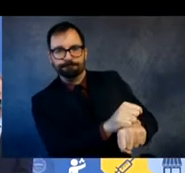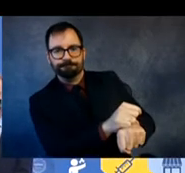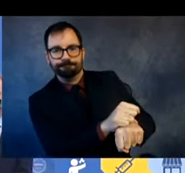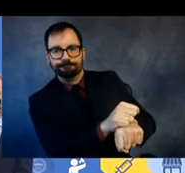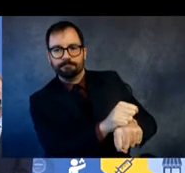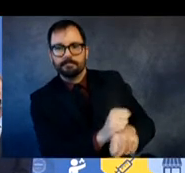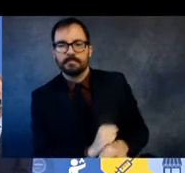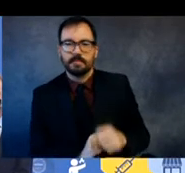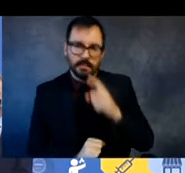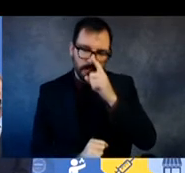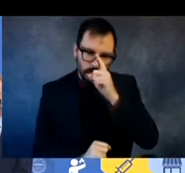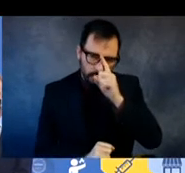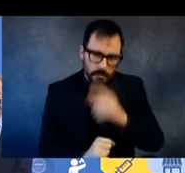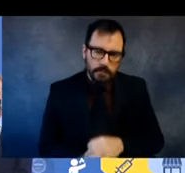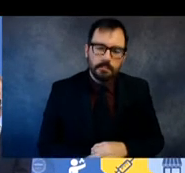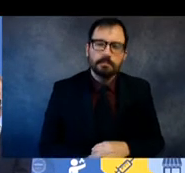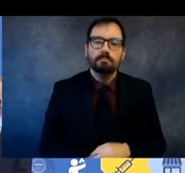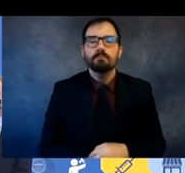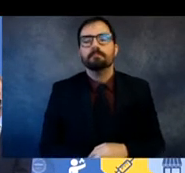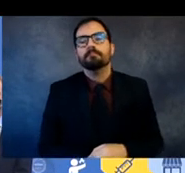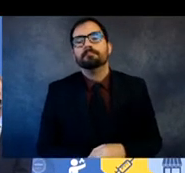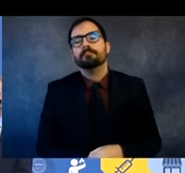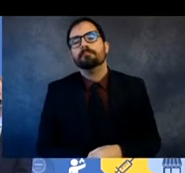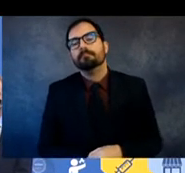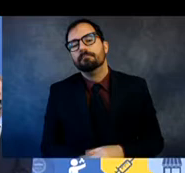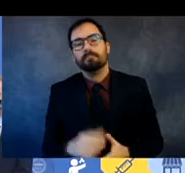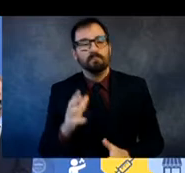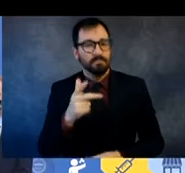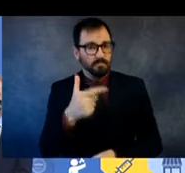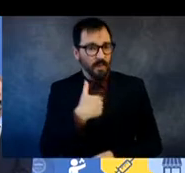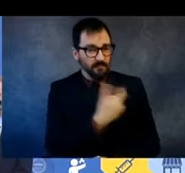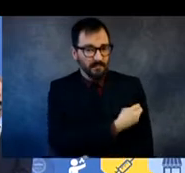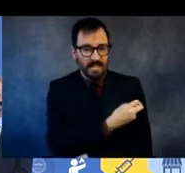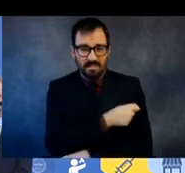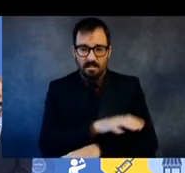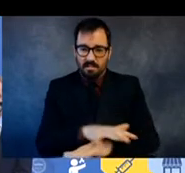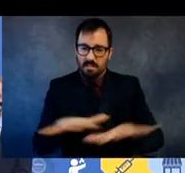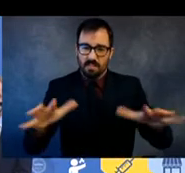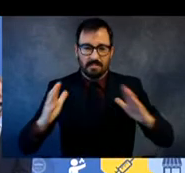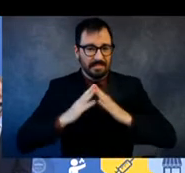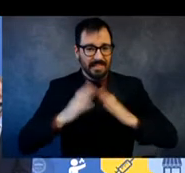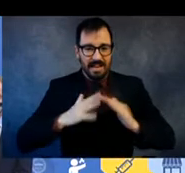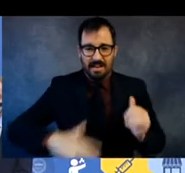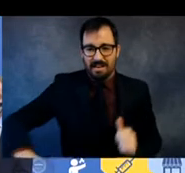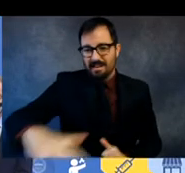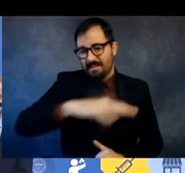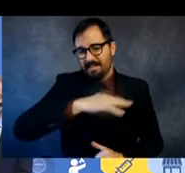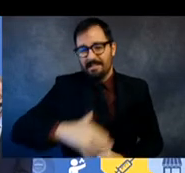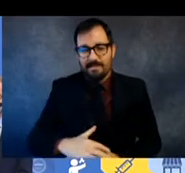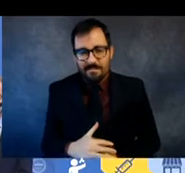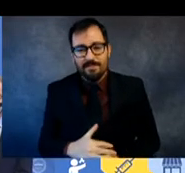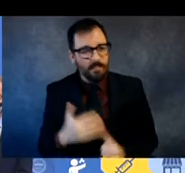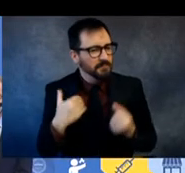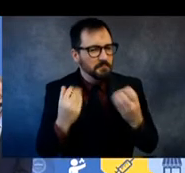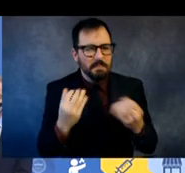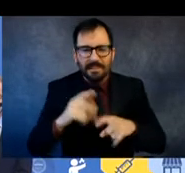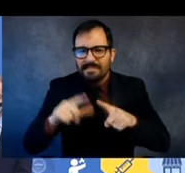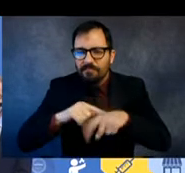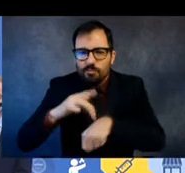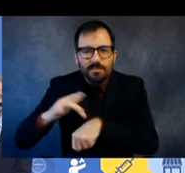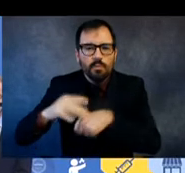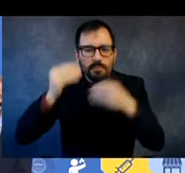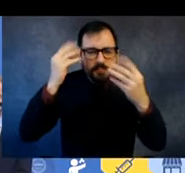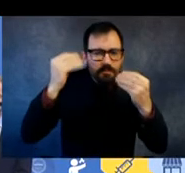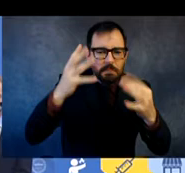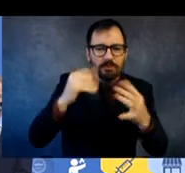vaccination sites all across the city that are open and eligible to all residents. We also have resources that can help you access them. Boston residents